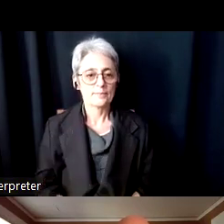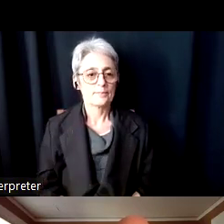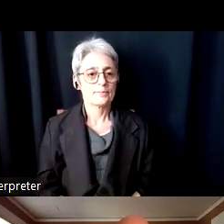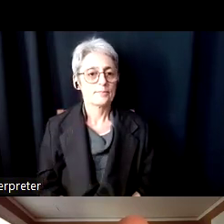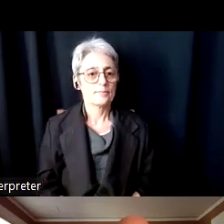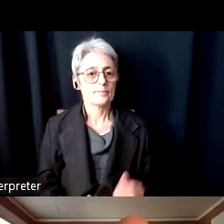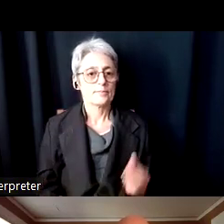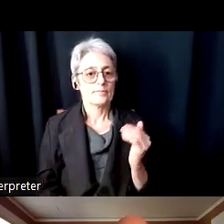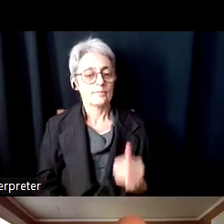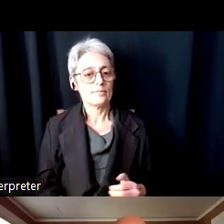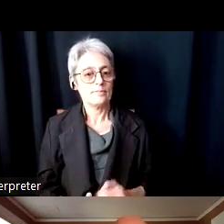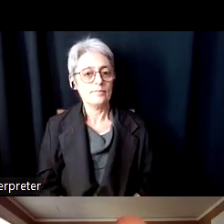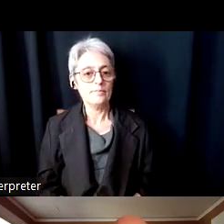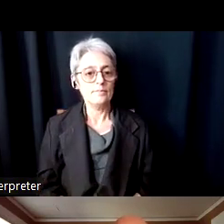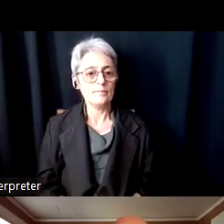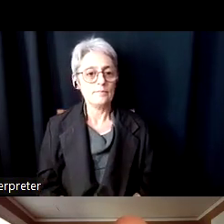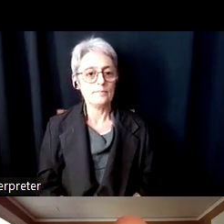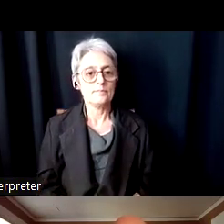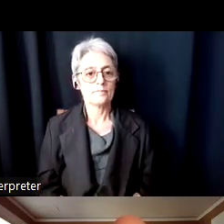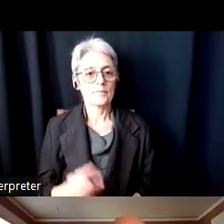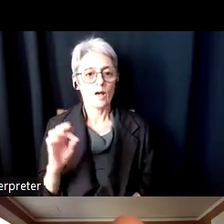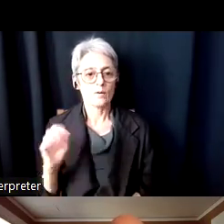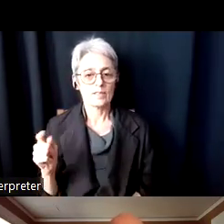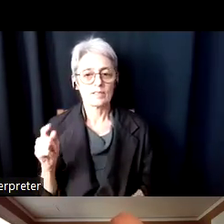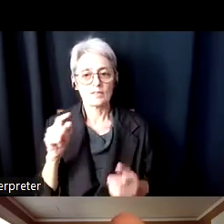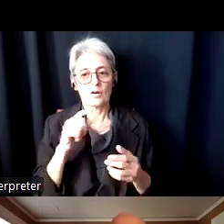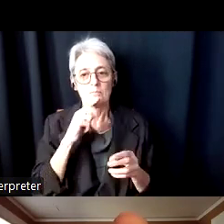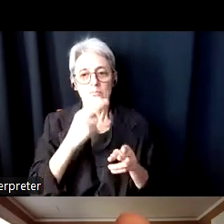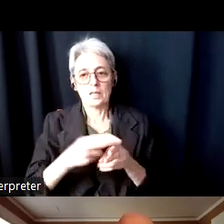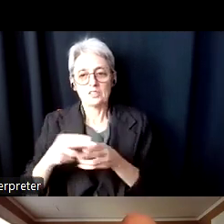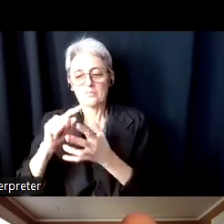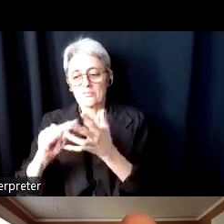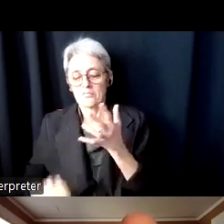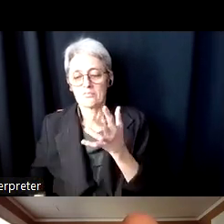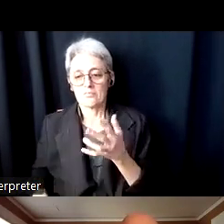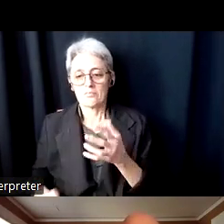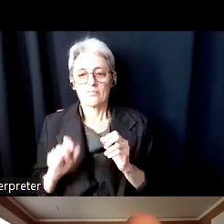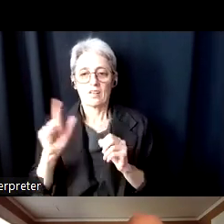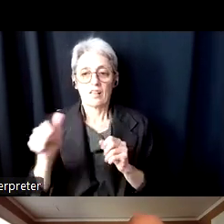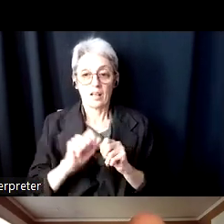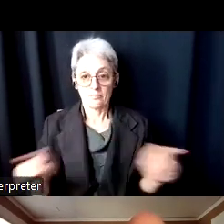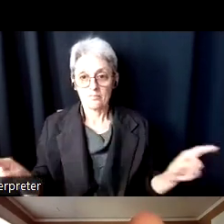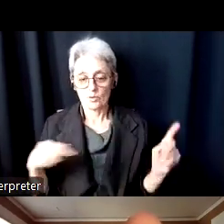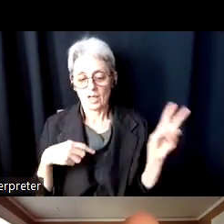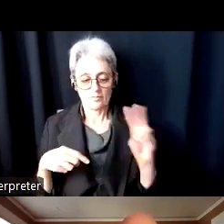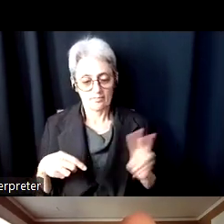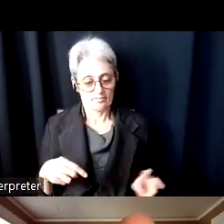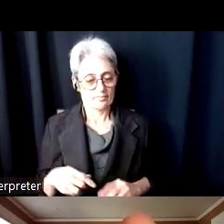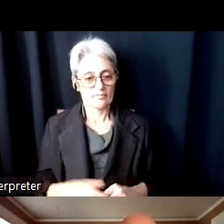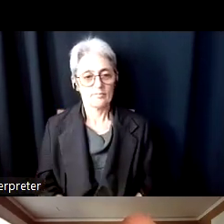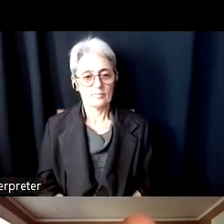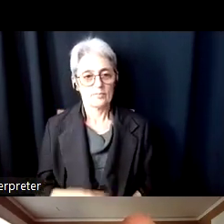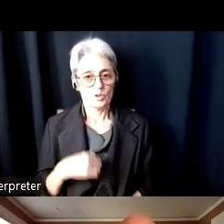and the following slide touched upon housing. So when you have an opportunity to look at these slides, you'll see some of the actual comments